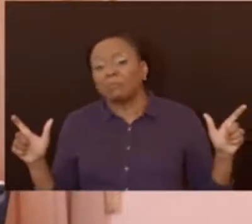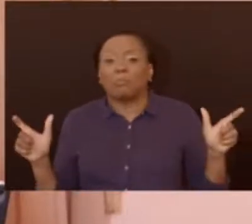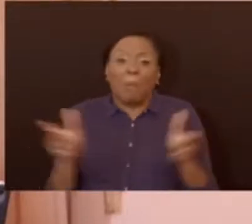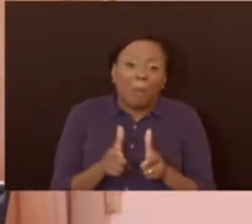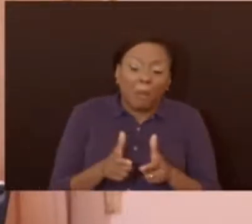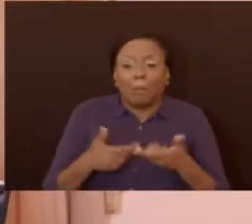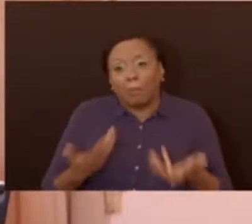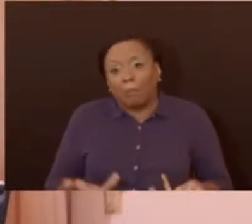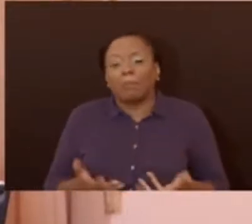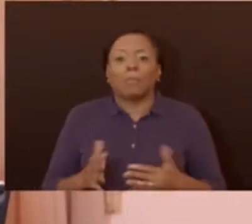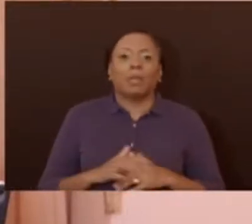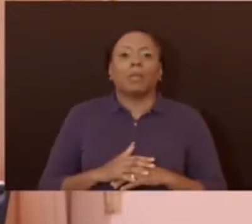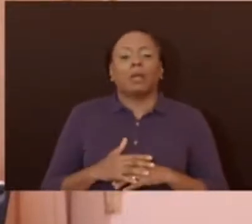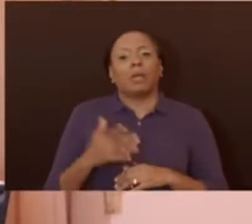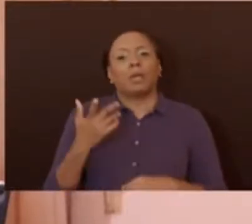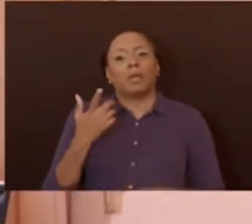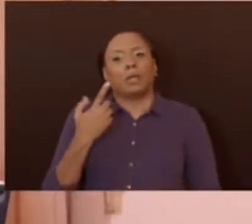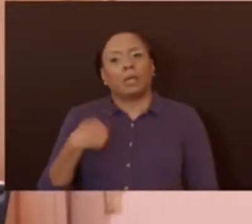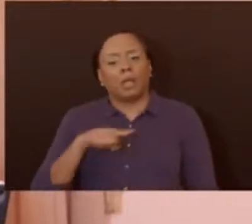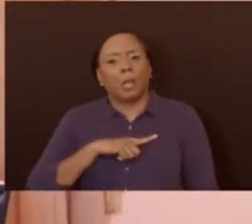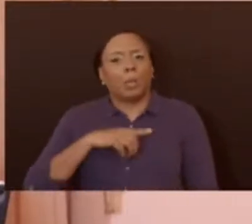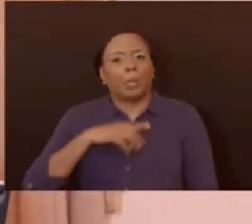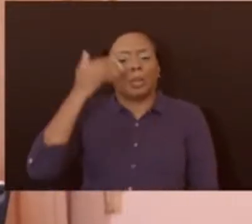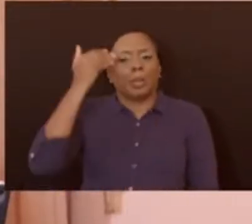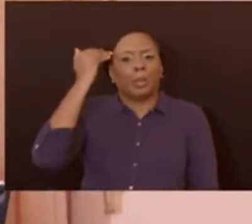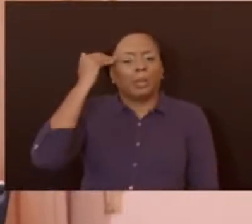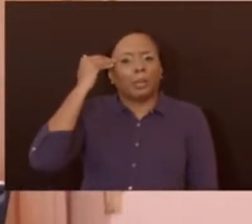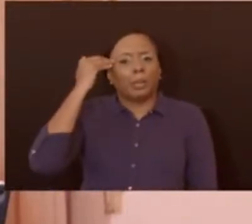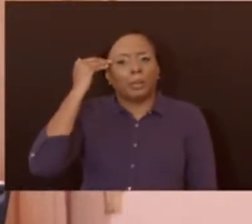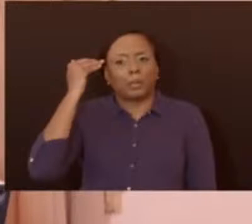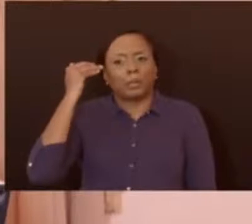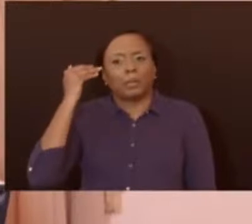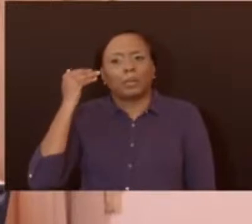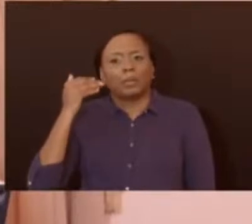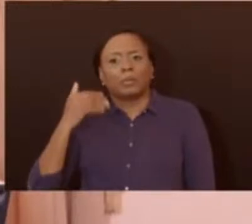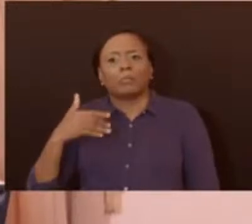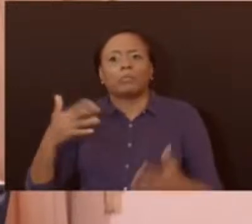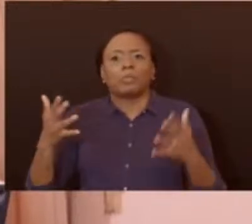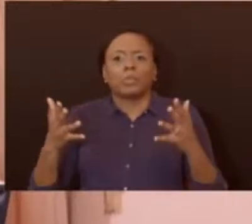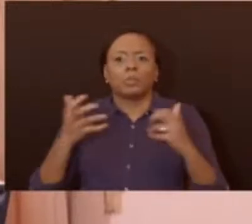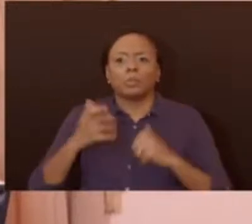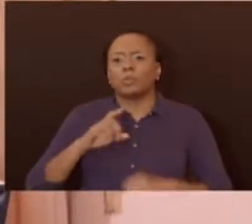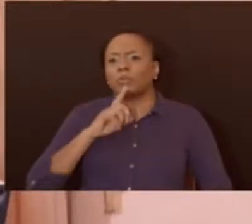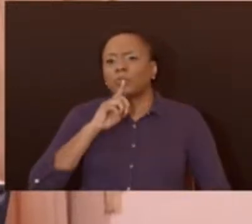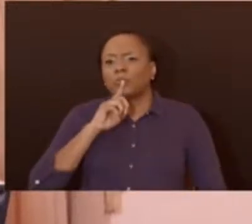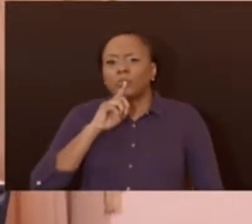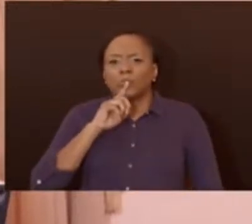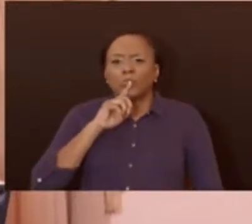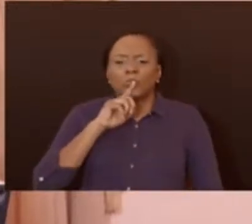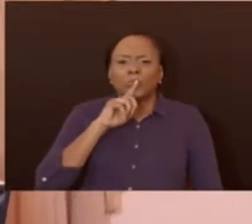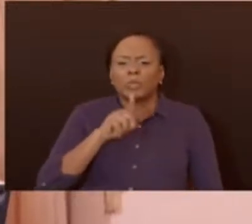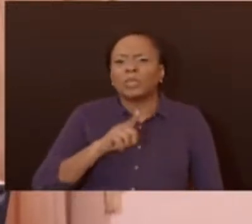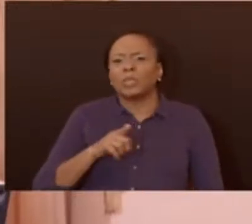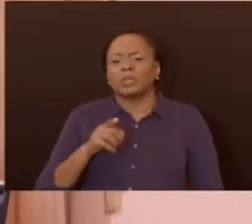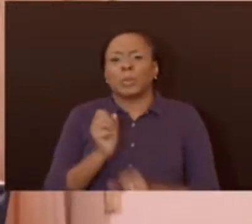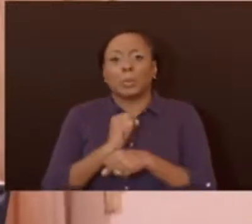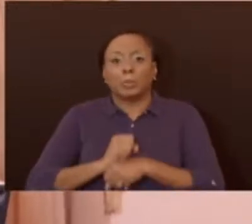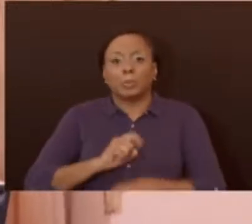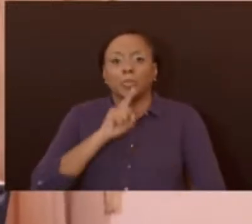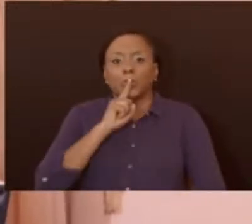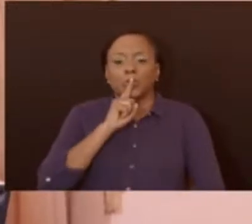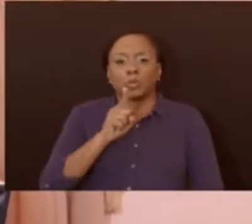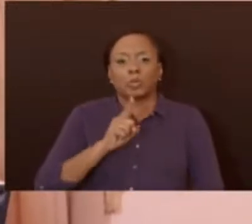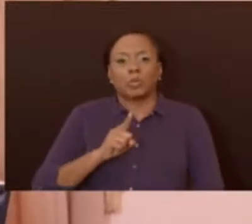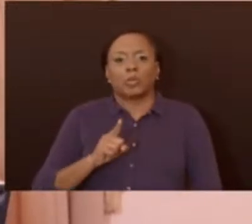to us is that we run the risk of not achieving what we really want to achieve when we adopt